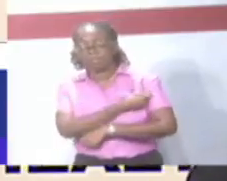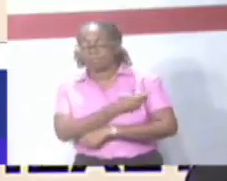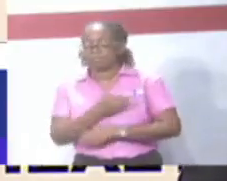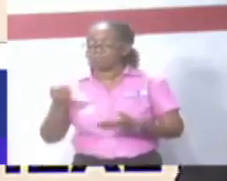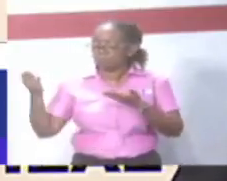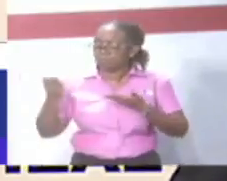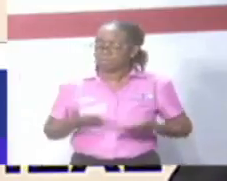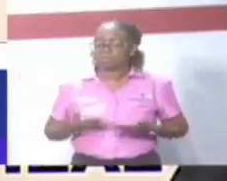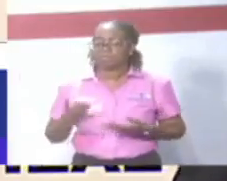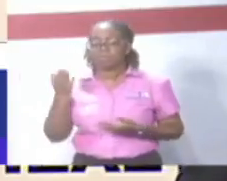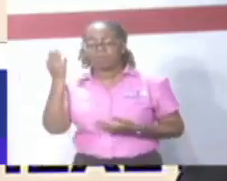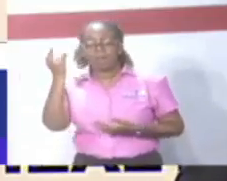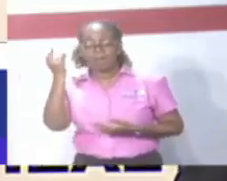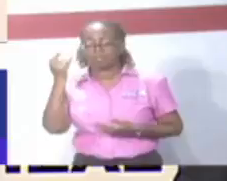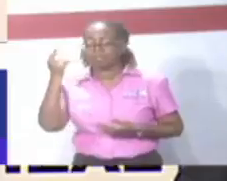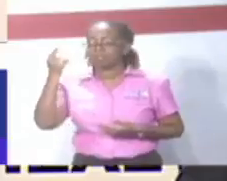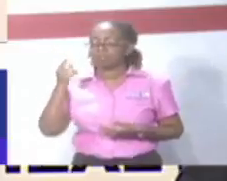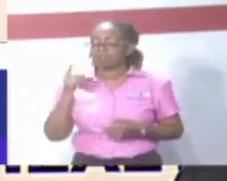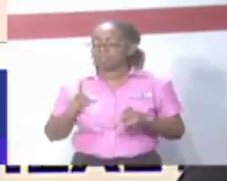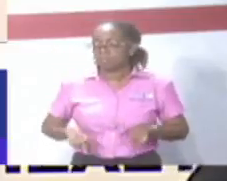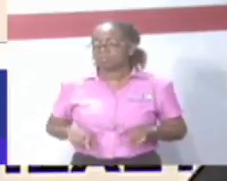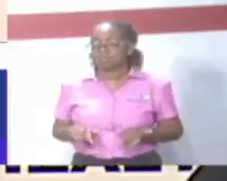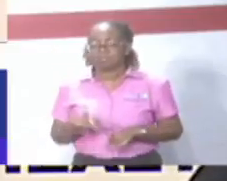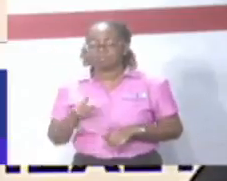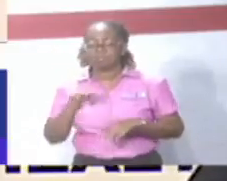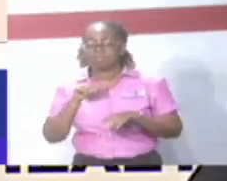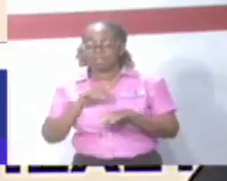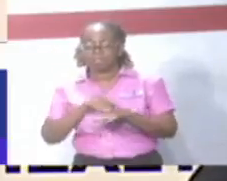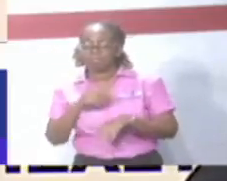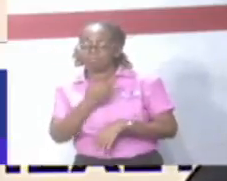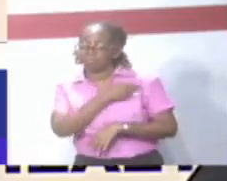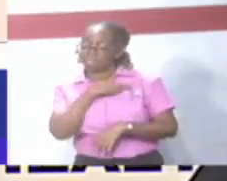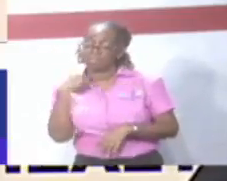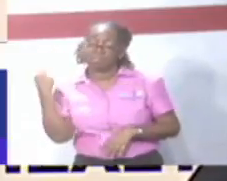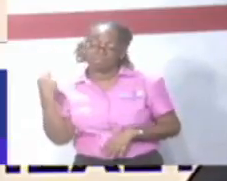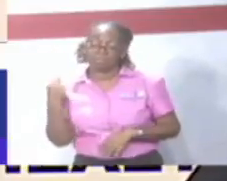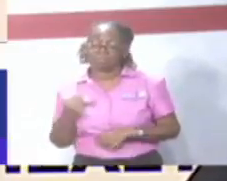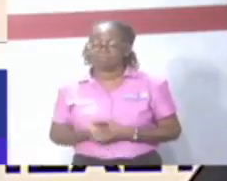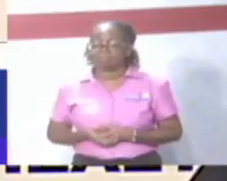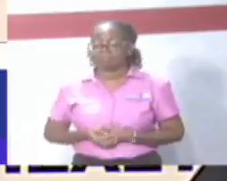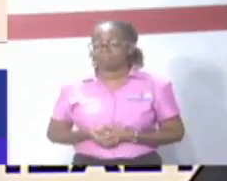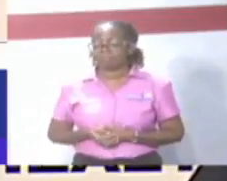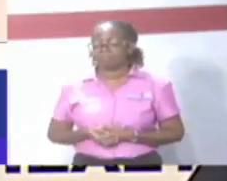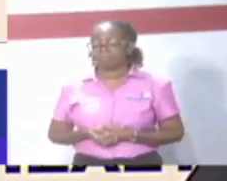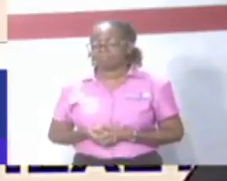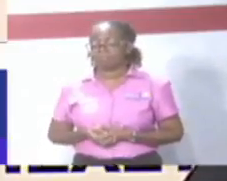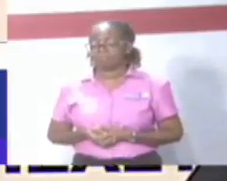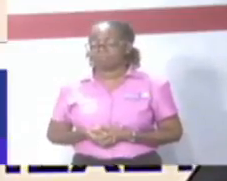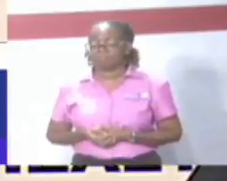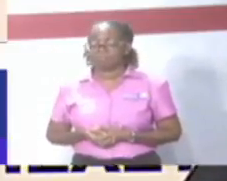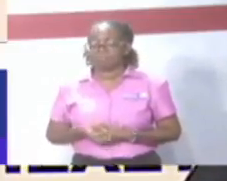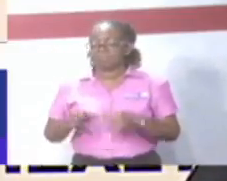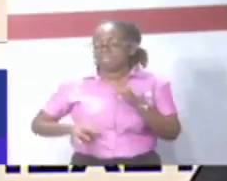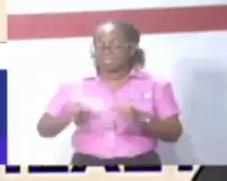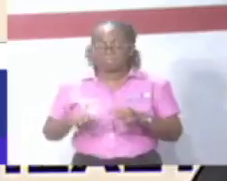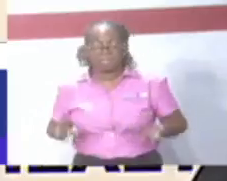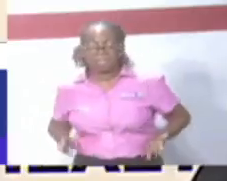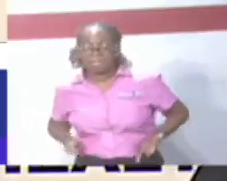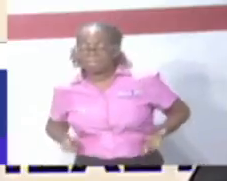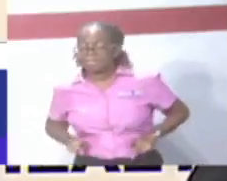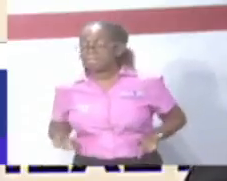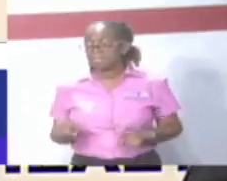who have any form of comorbid disease, which is hypertension, heart problems, kidney problems,